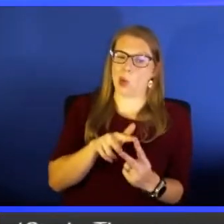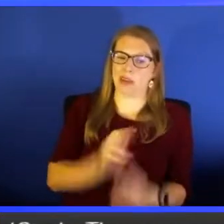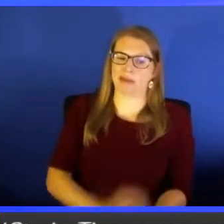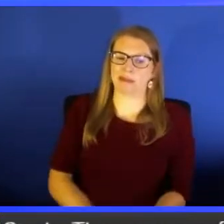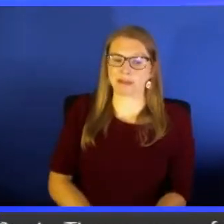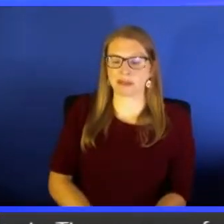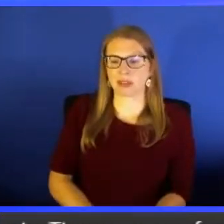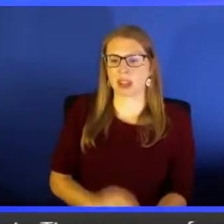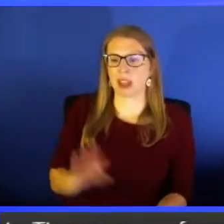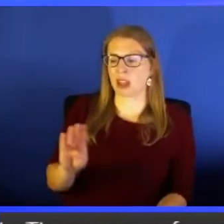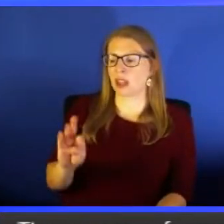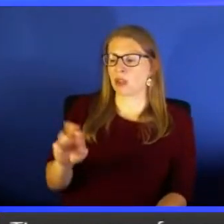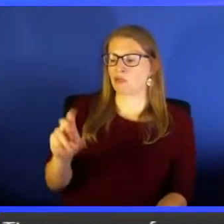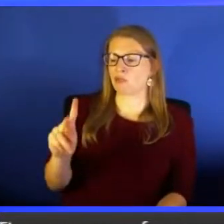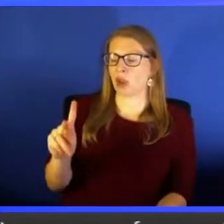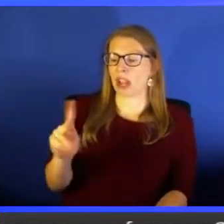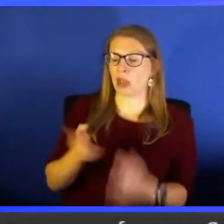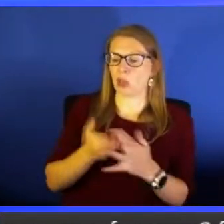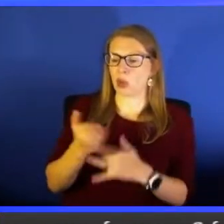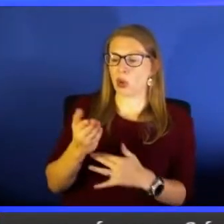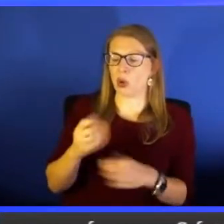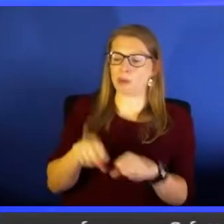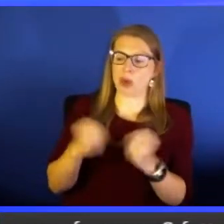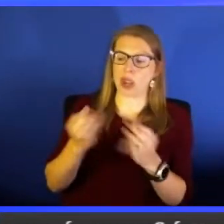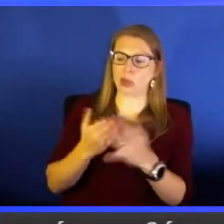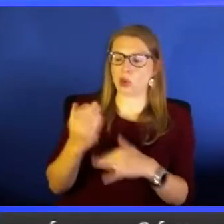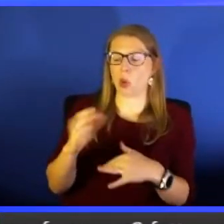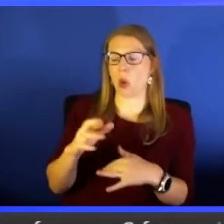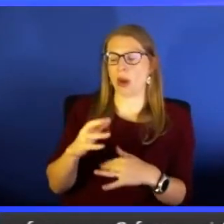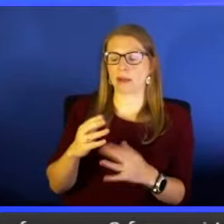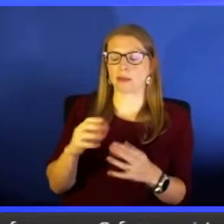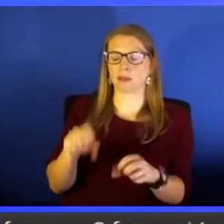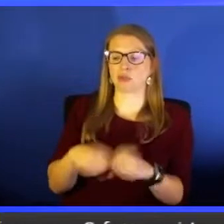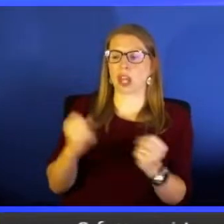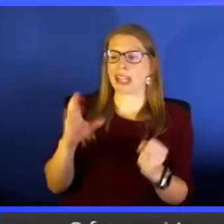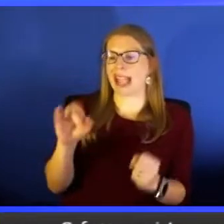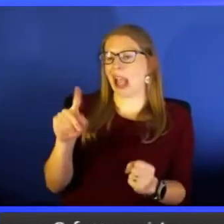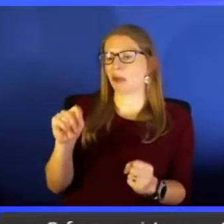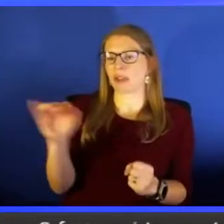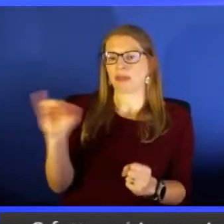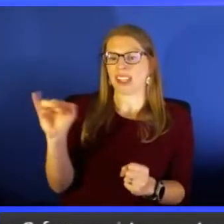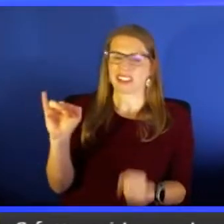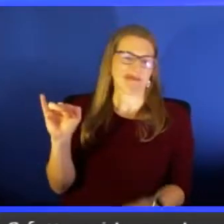or breakout cases or breakthrough or breakout infection, I think, is the wrong